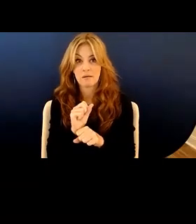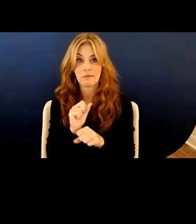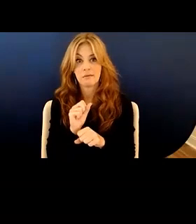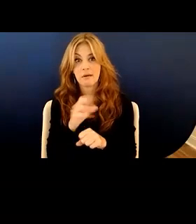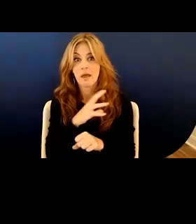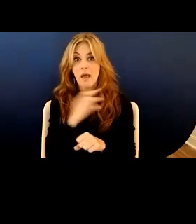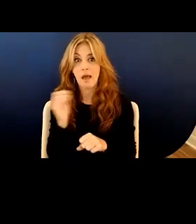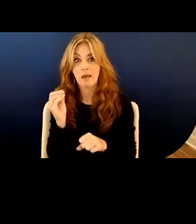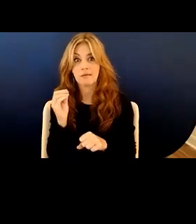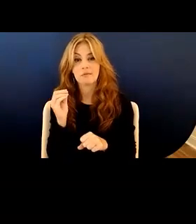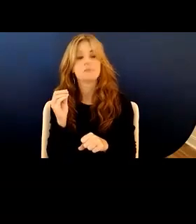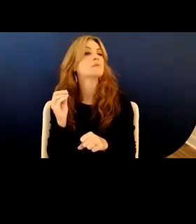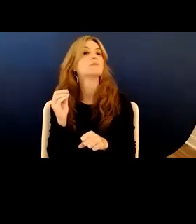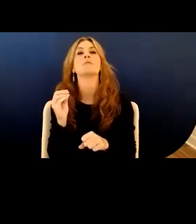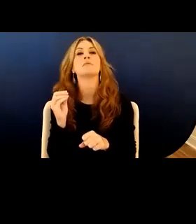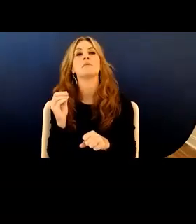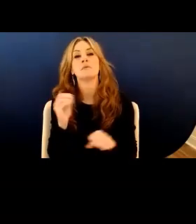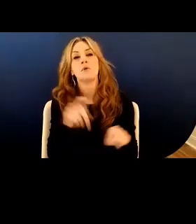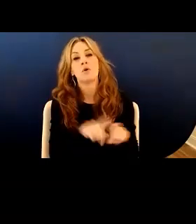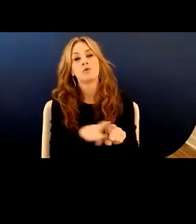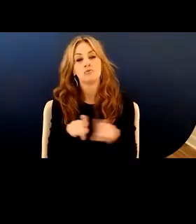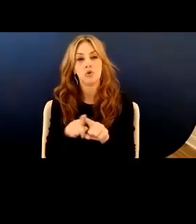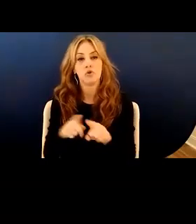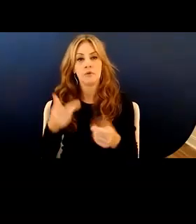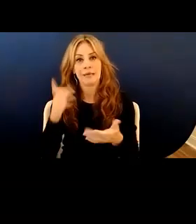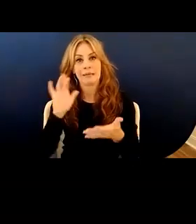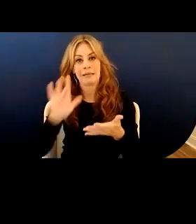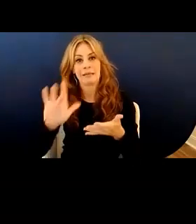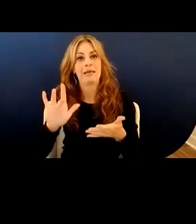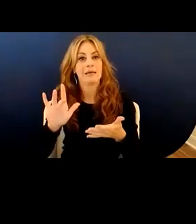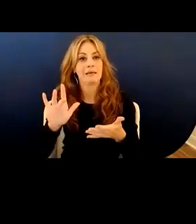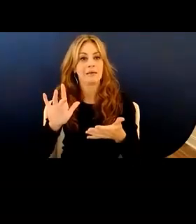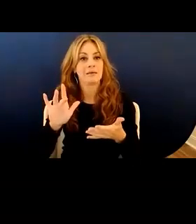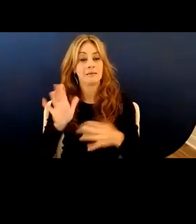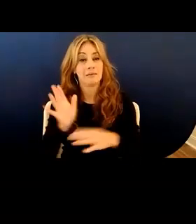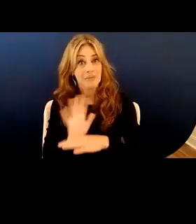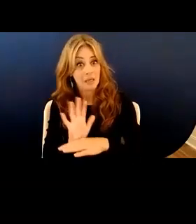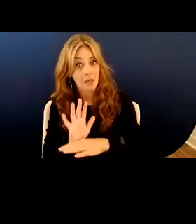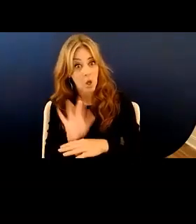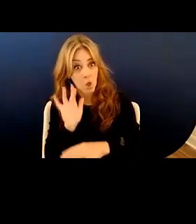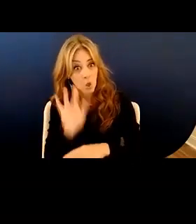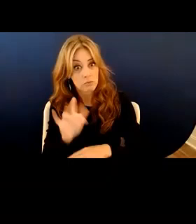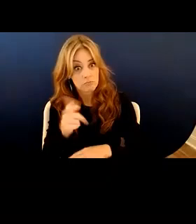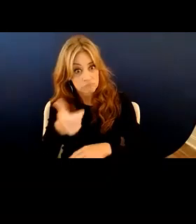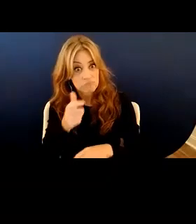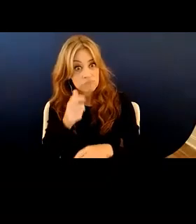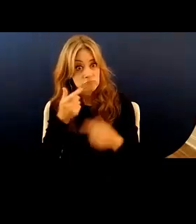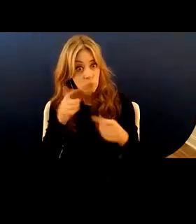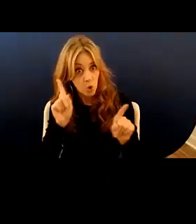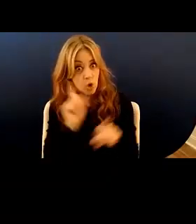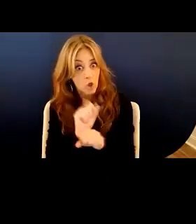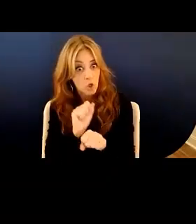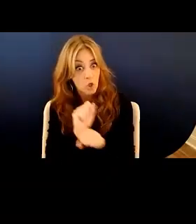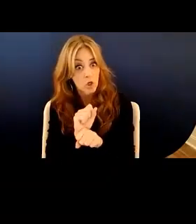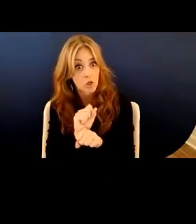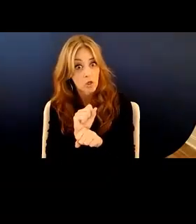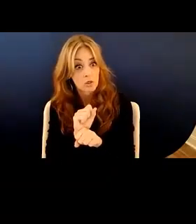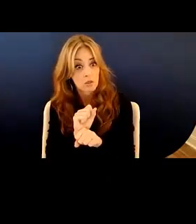And over here, here's the video. Let's make sure that that's playing